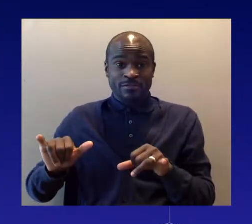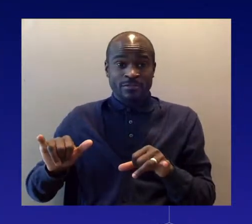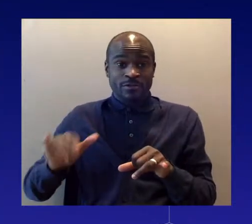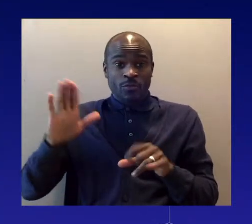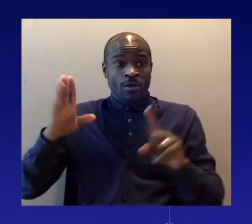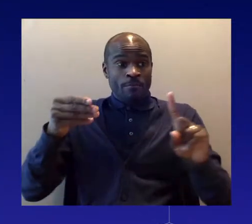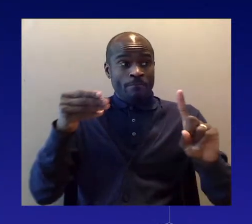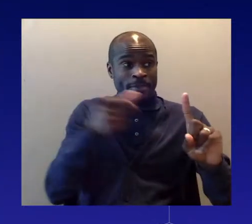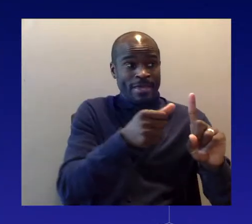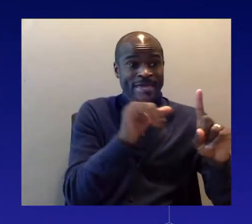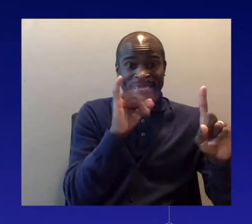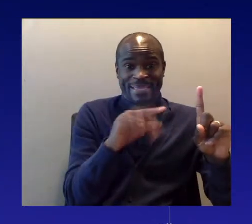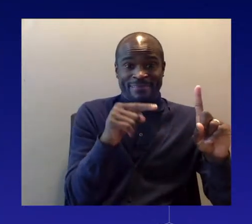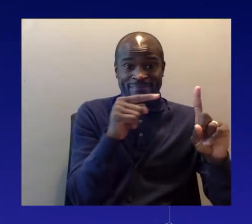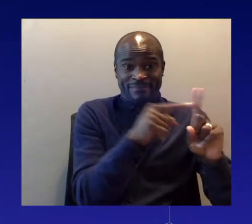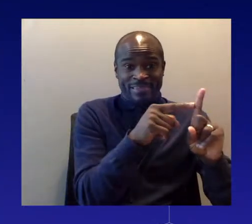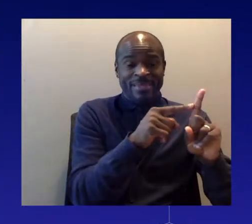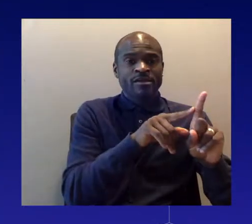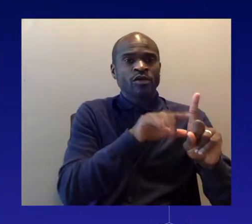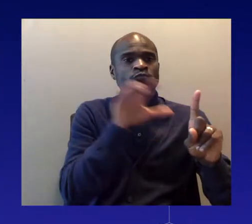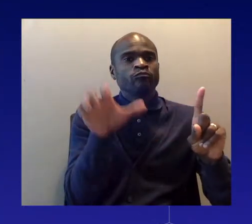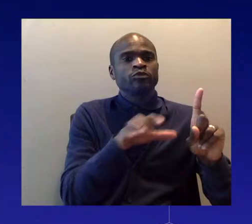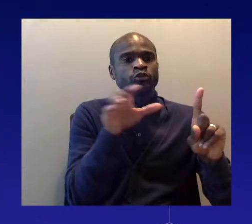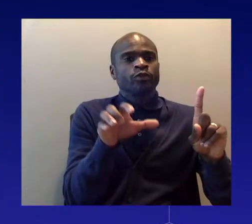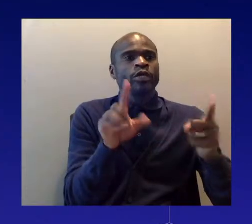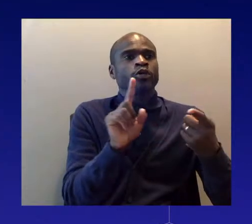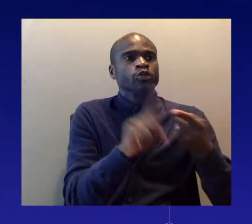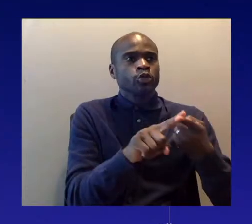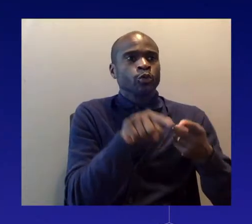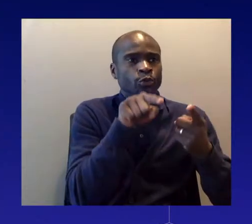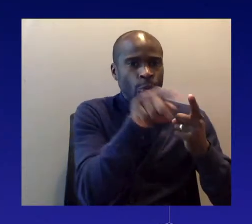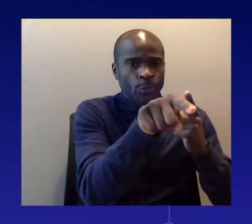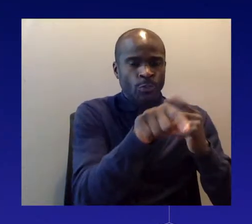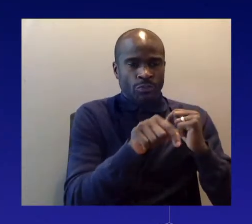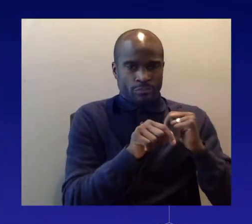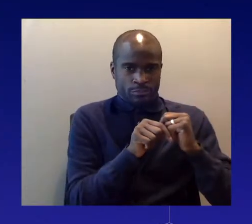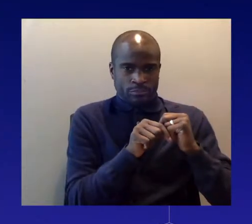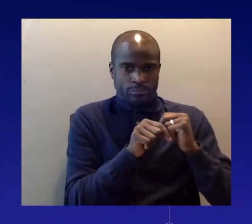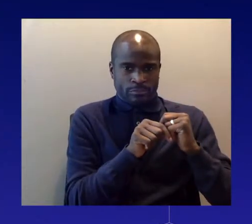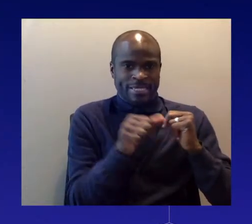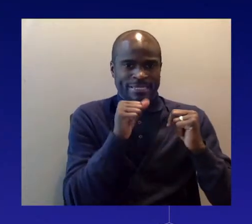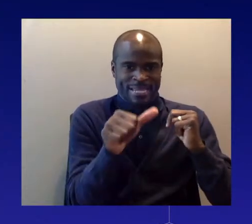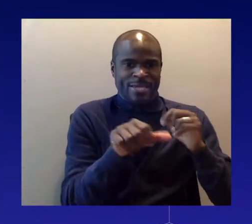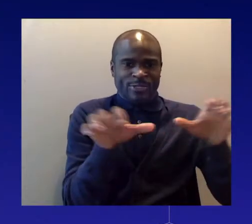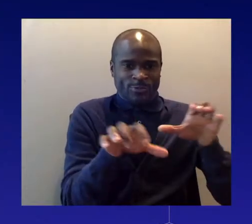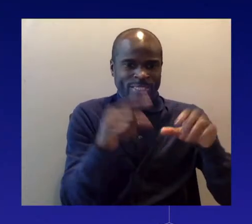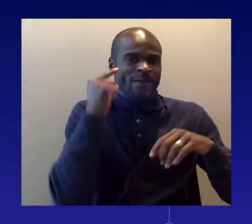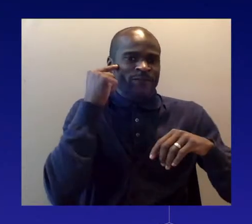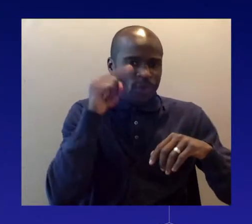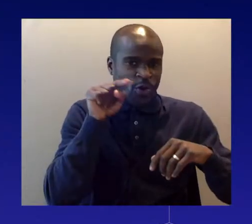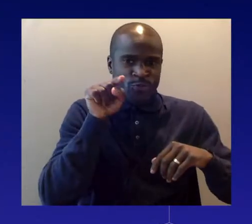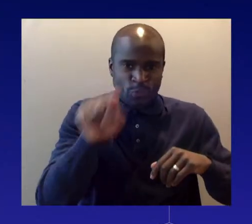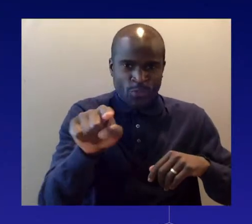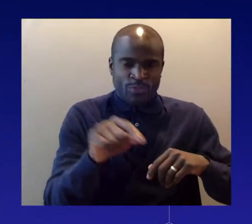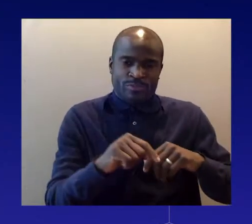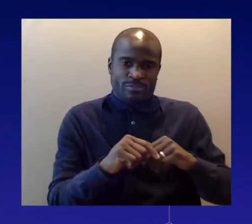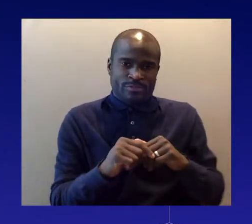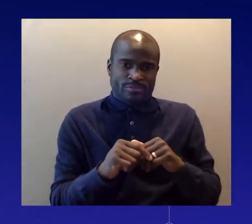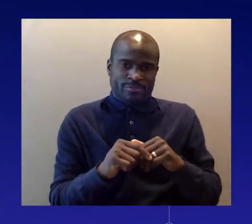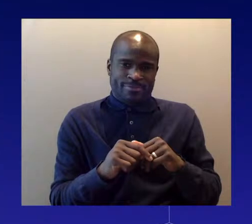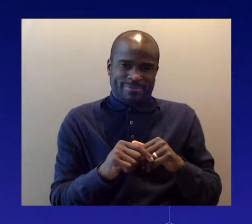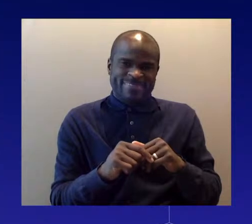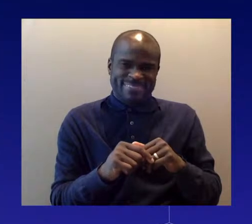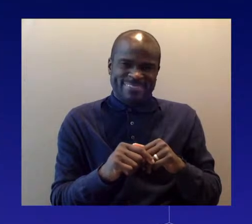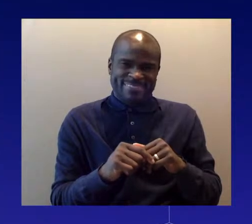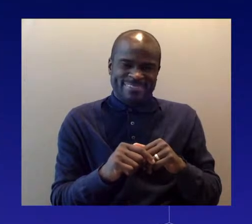you, not that gets paid for doing things for you, right? And so this is a real opportunity